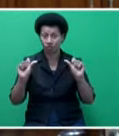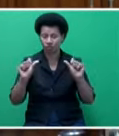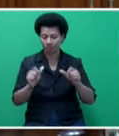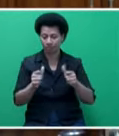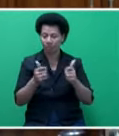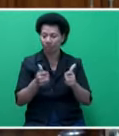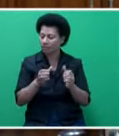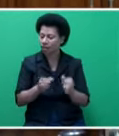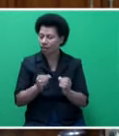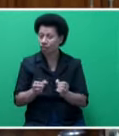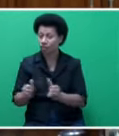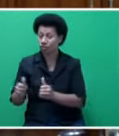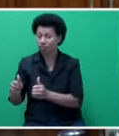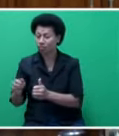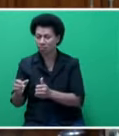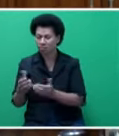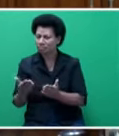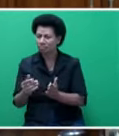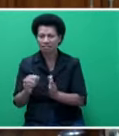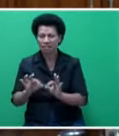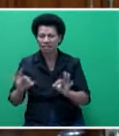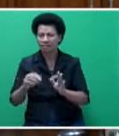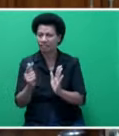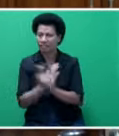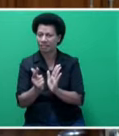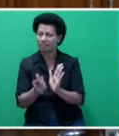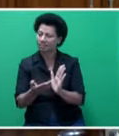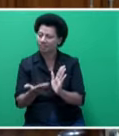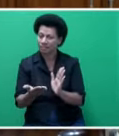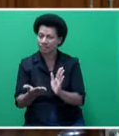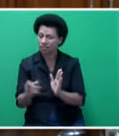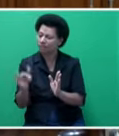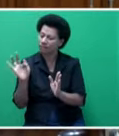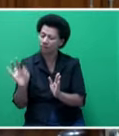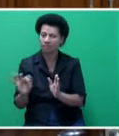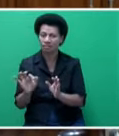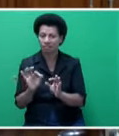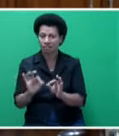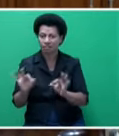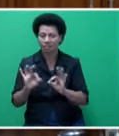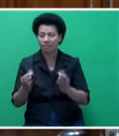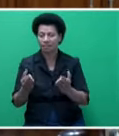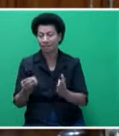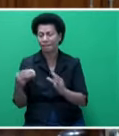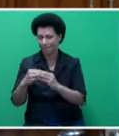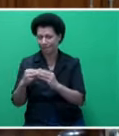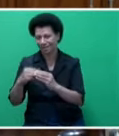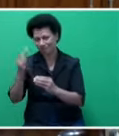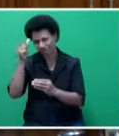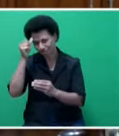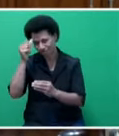arrangement with the banks without any legal enforcement of it, but simply by persuasion. And I think the banks, not to give them too much